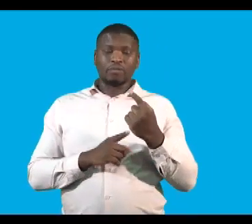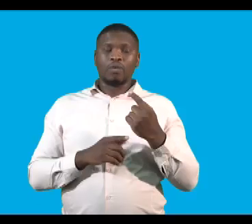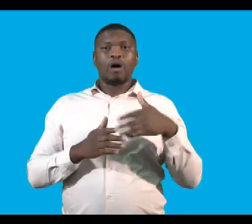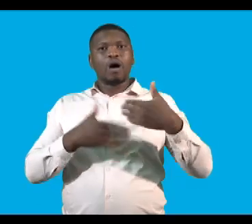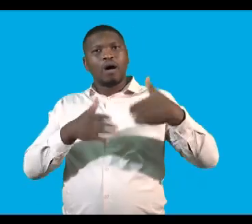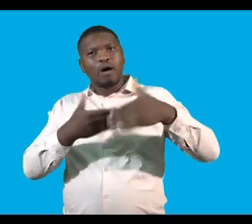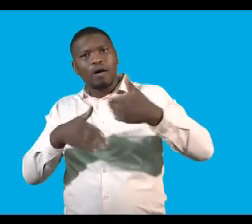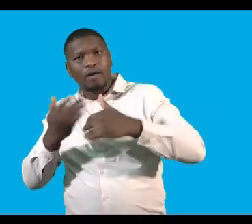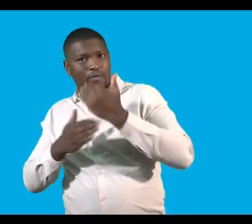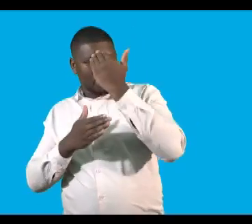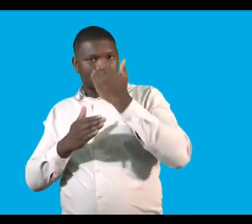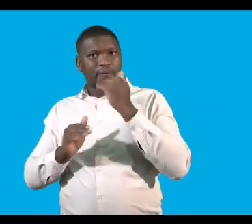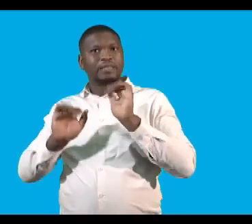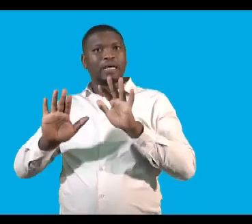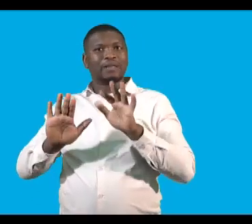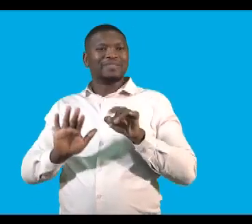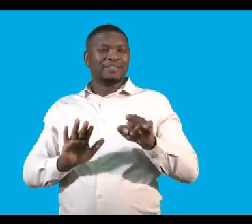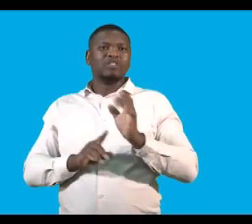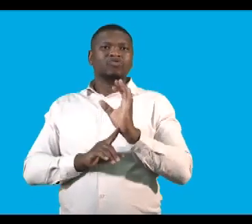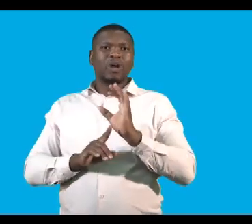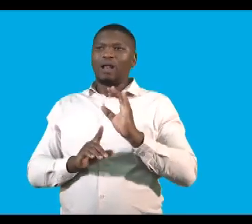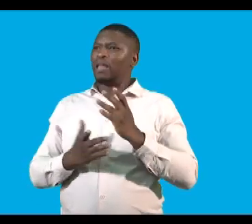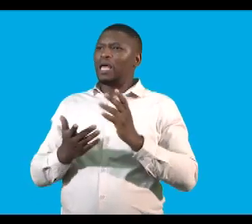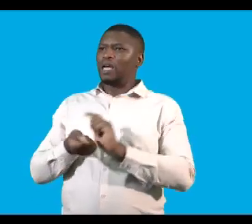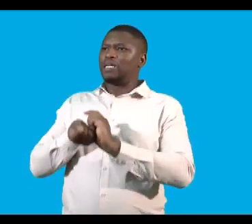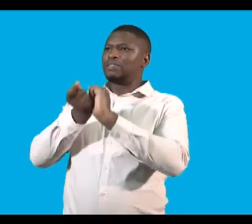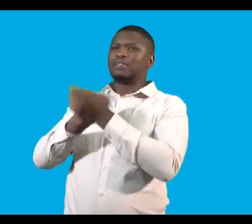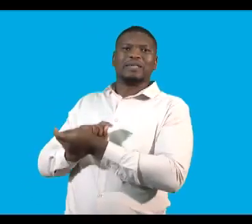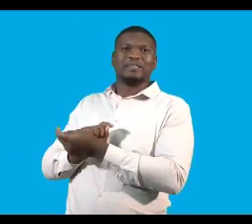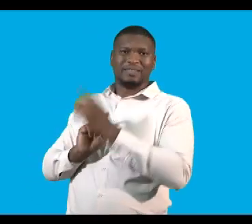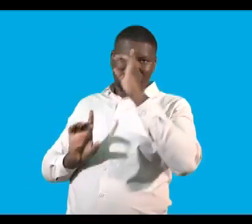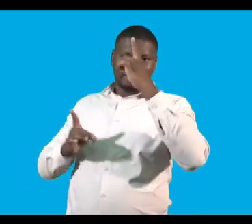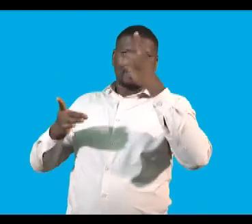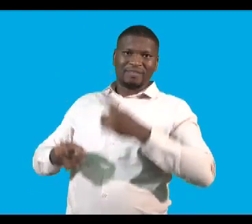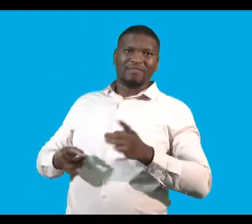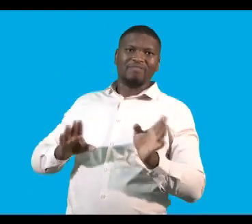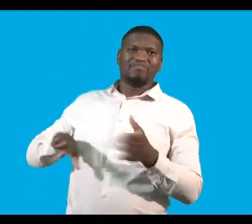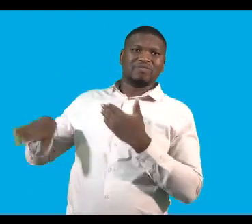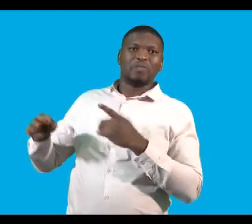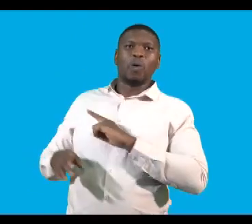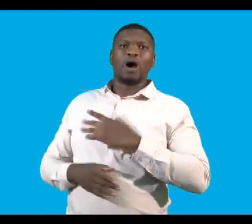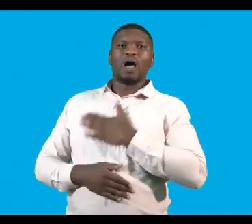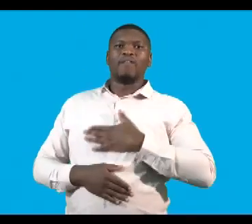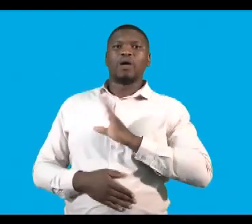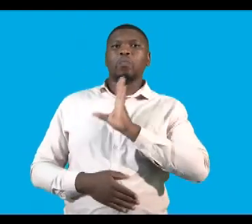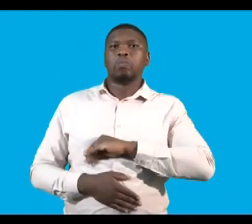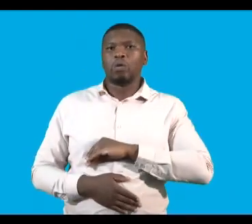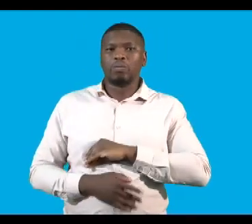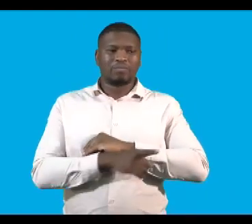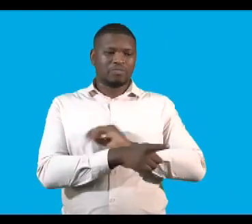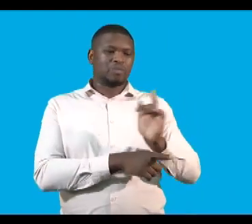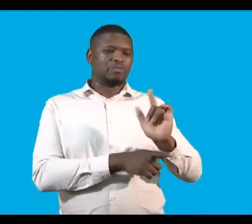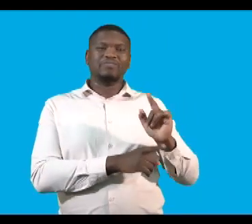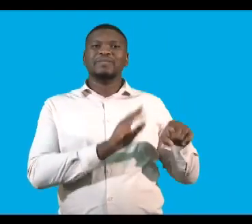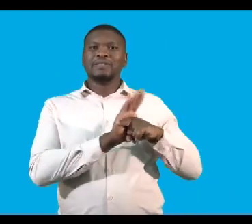in frame 10, he abandons his decision to be a better person after being defeated by